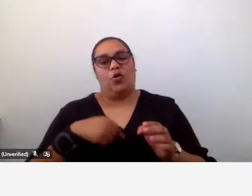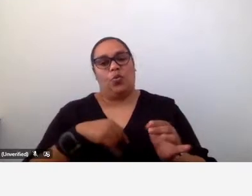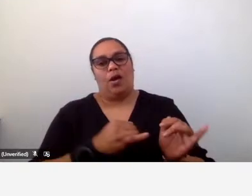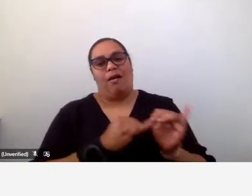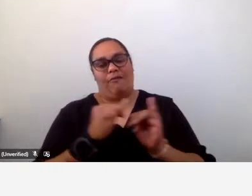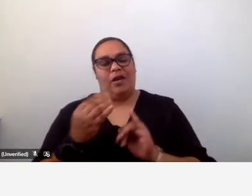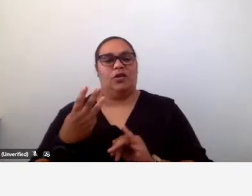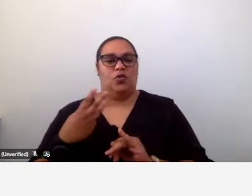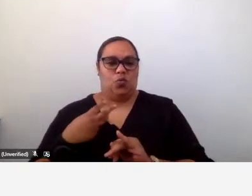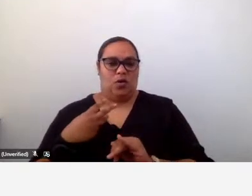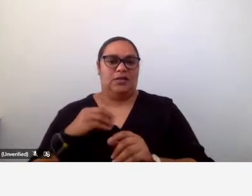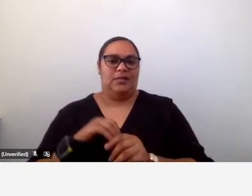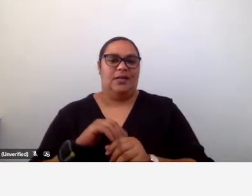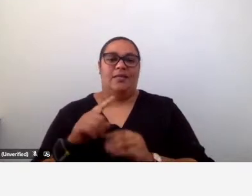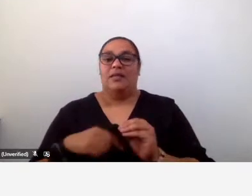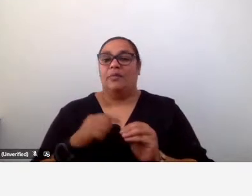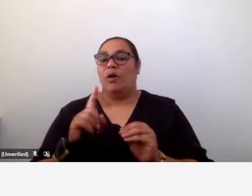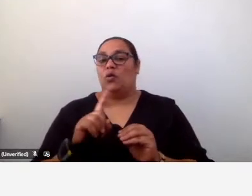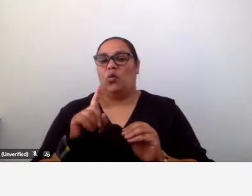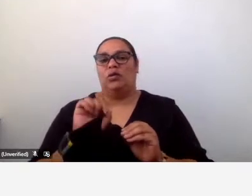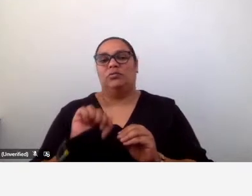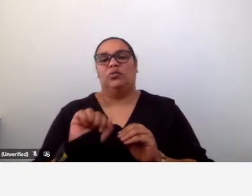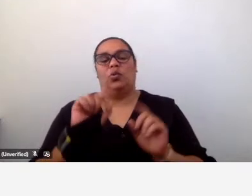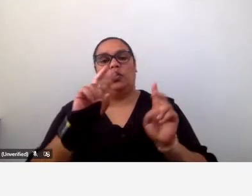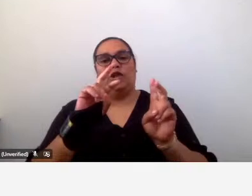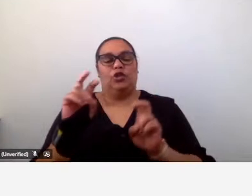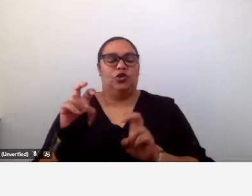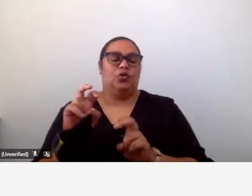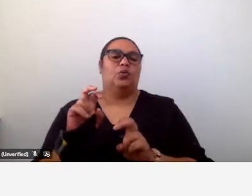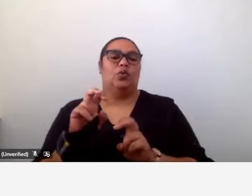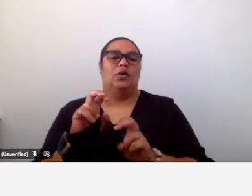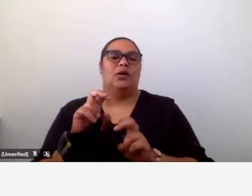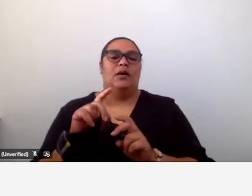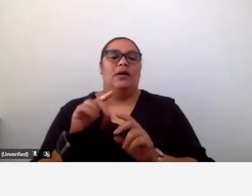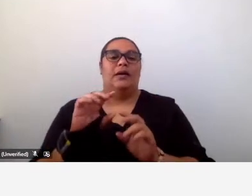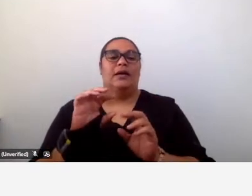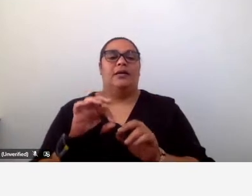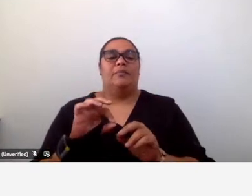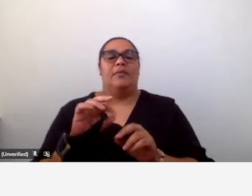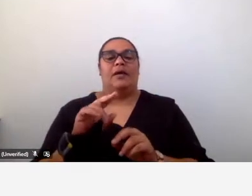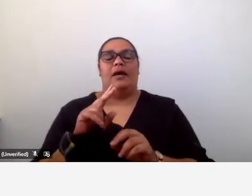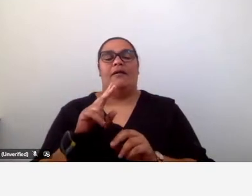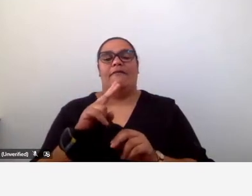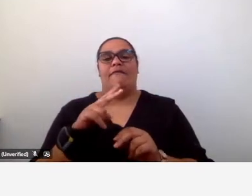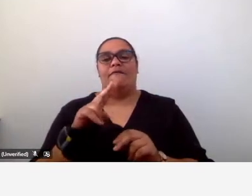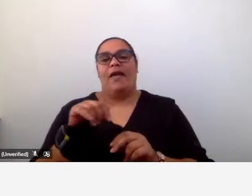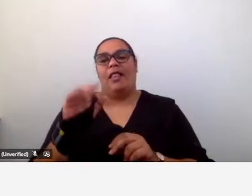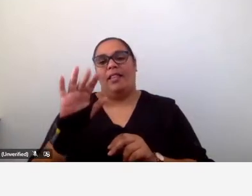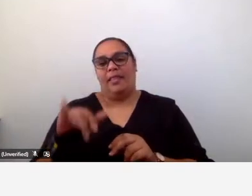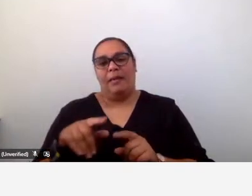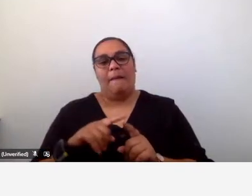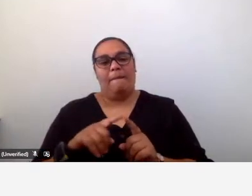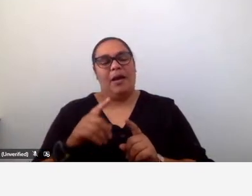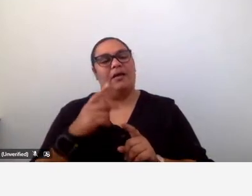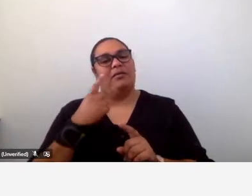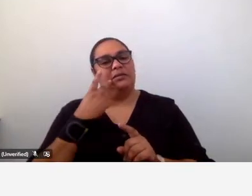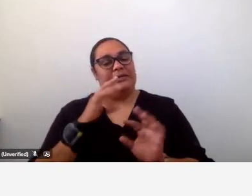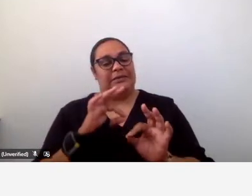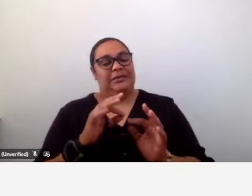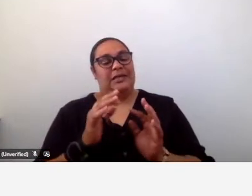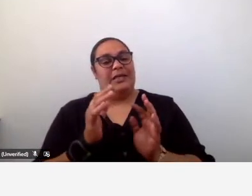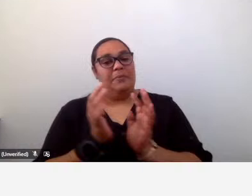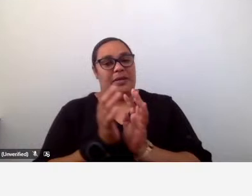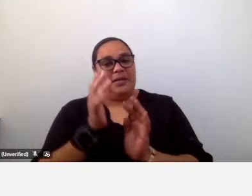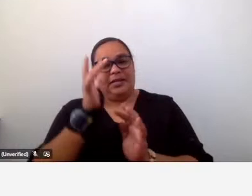to. It's around the issue of Alders Valley. But since that meeting, Stellenbosch